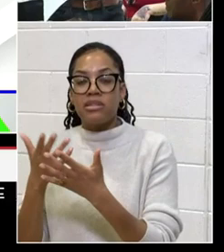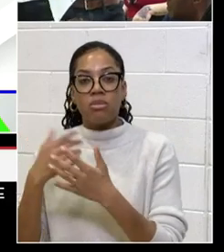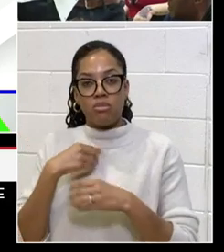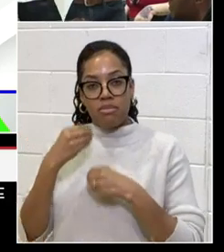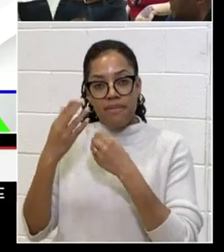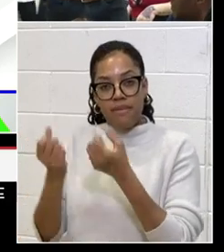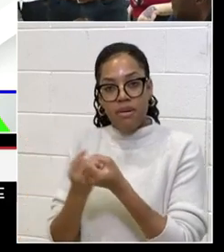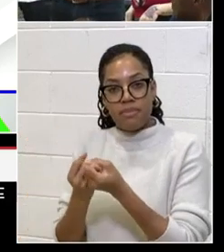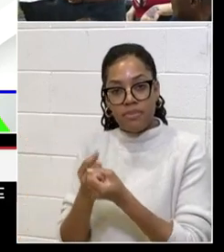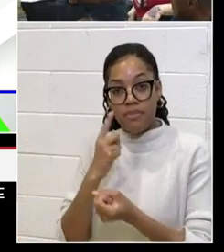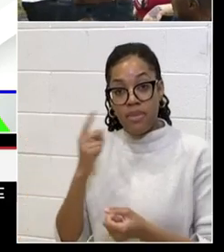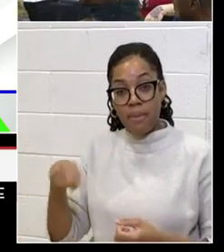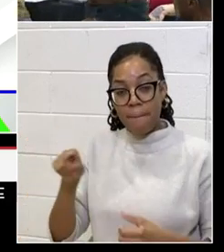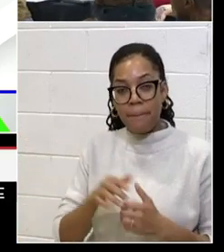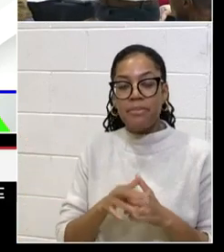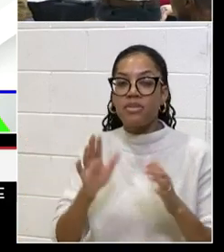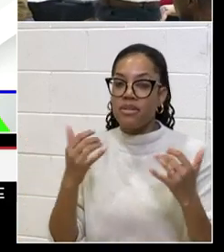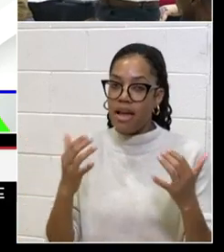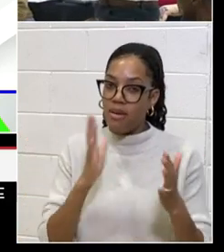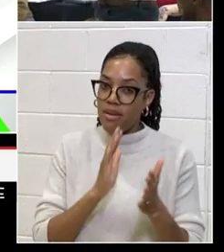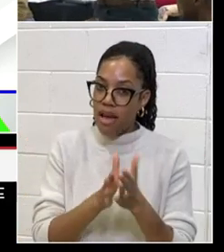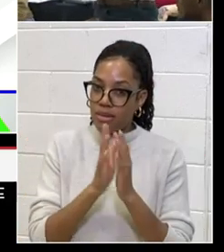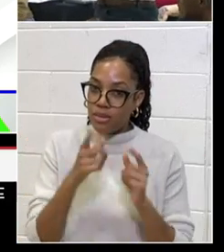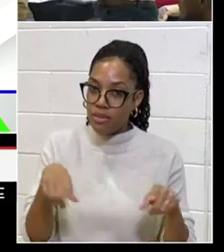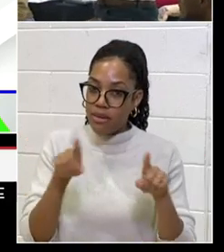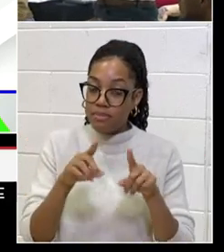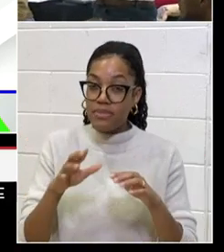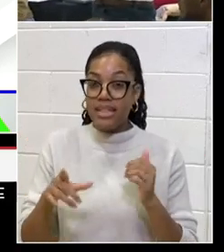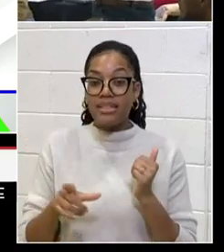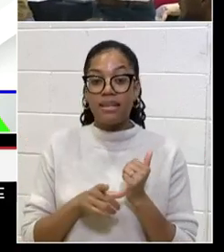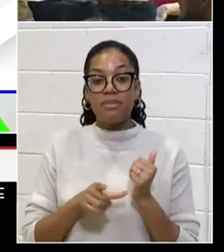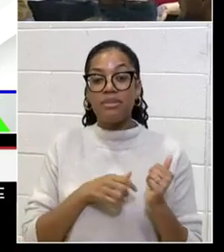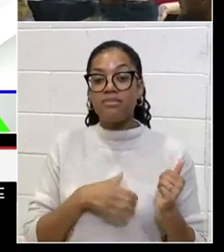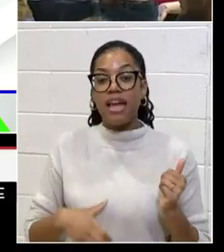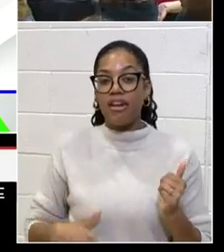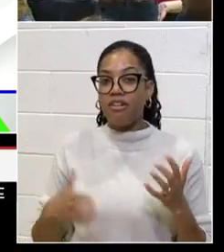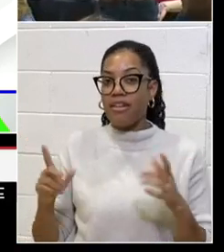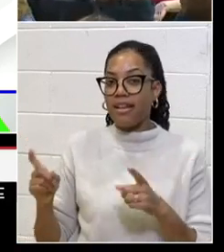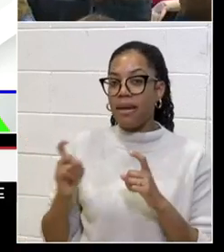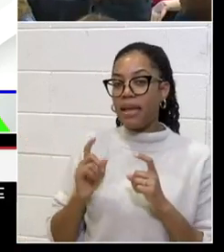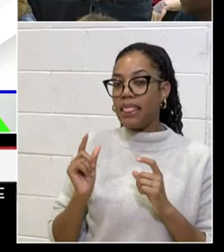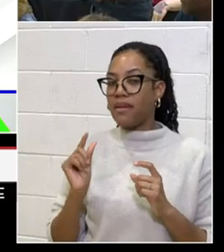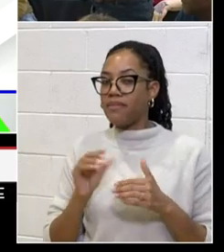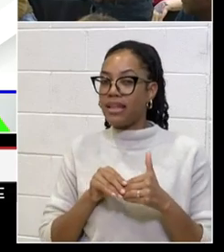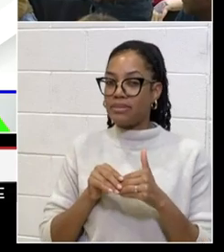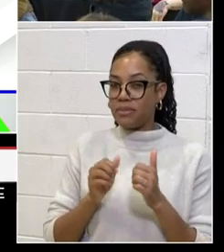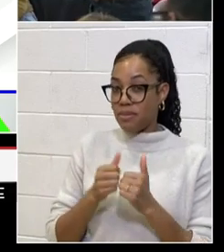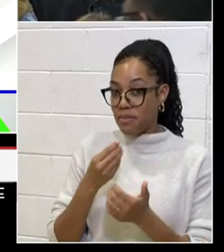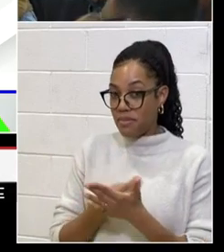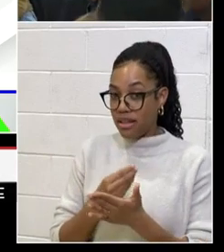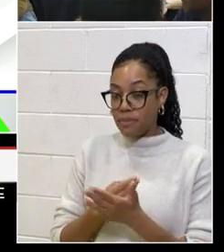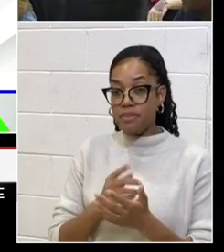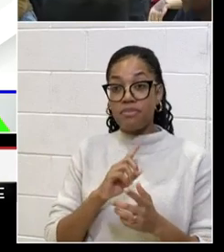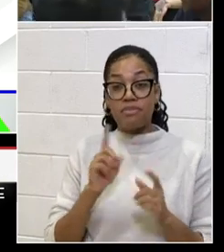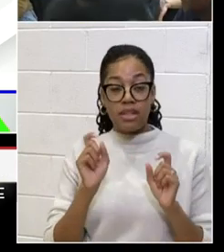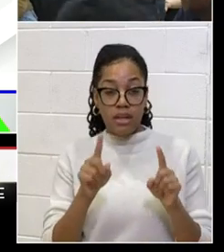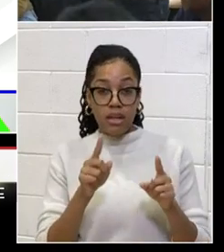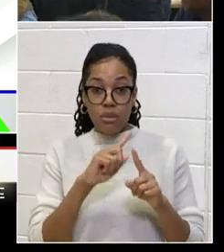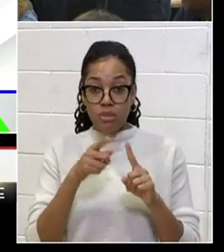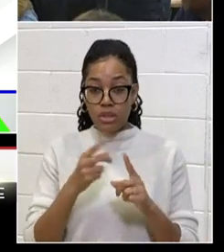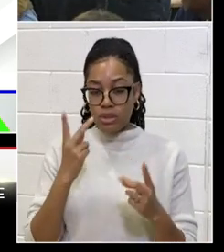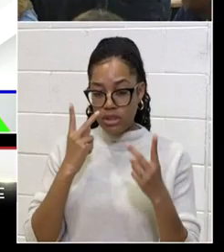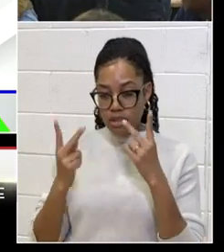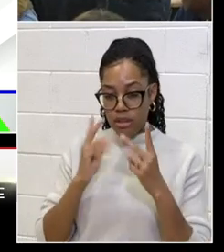you, the Deputy Mayor has given me some leeway here with money. When you look at government operations and you look